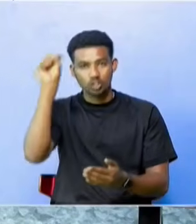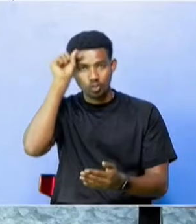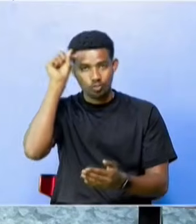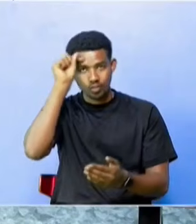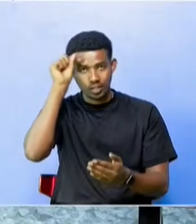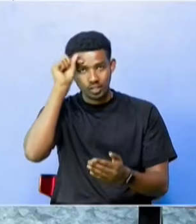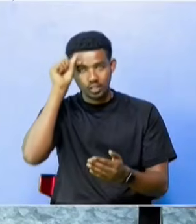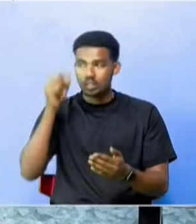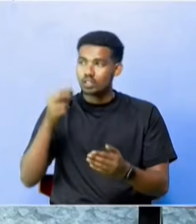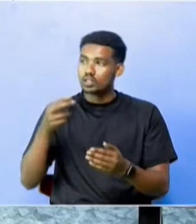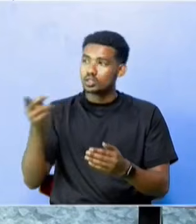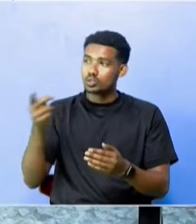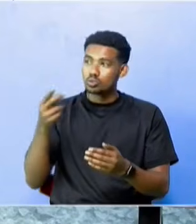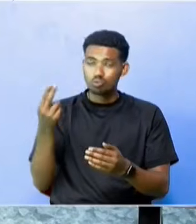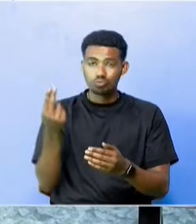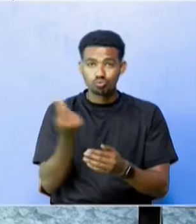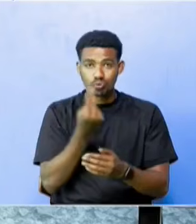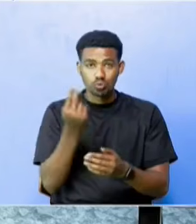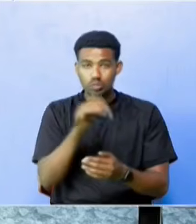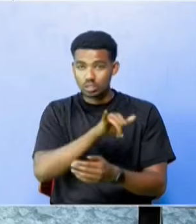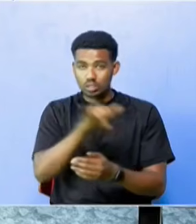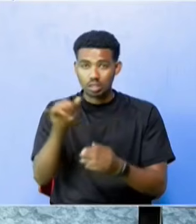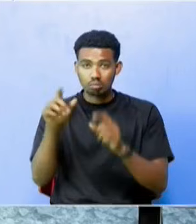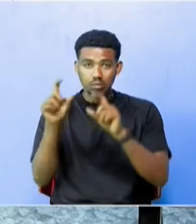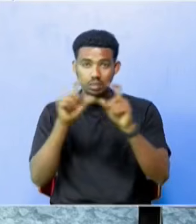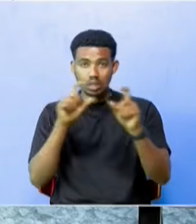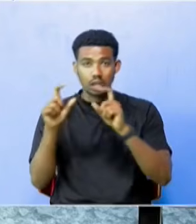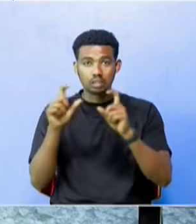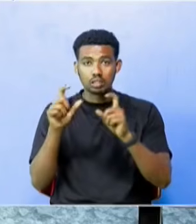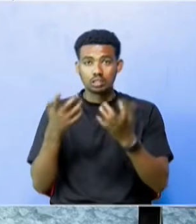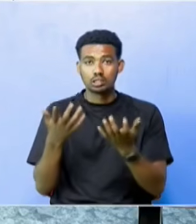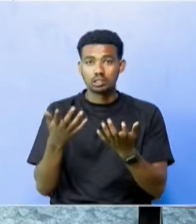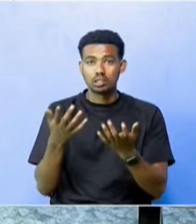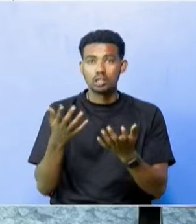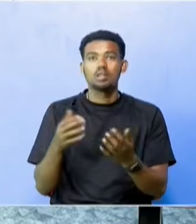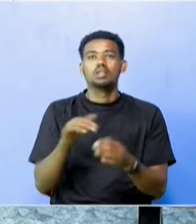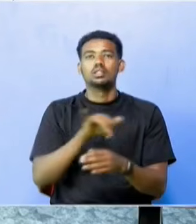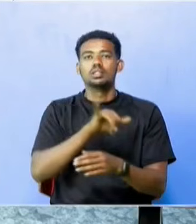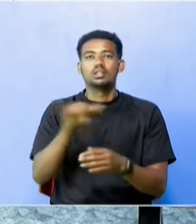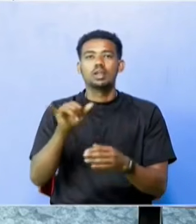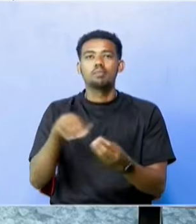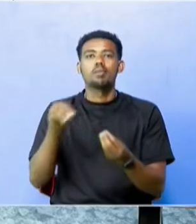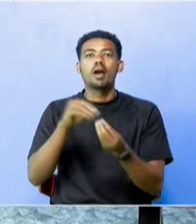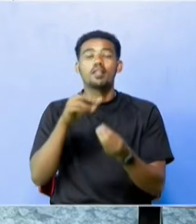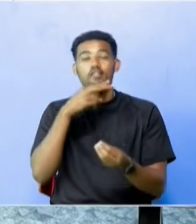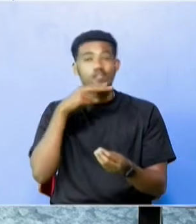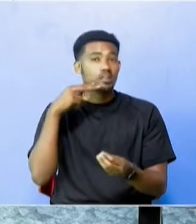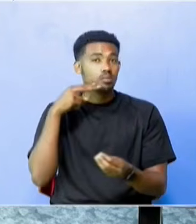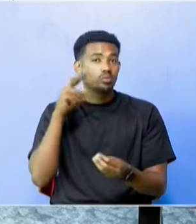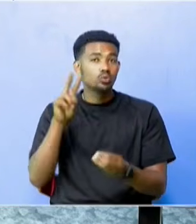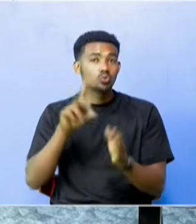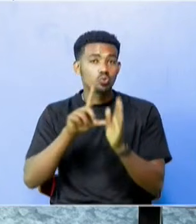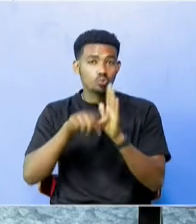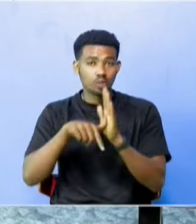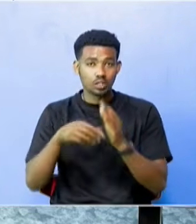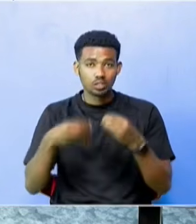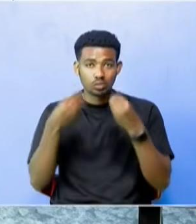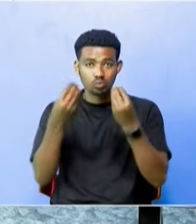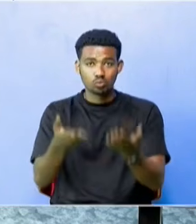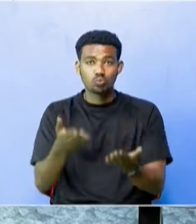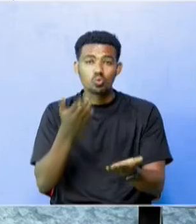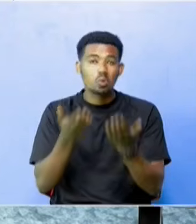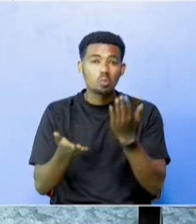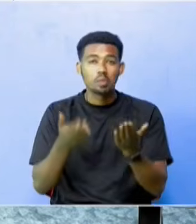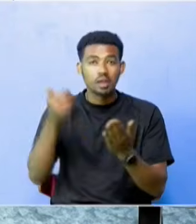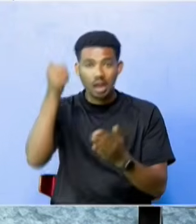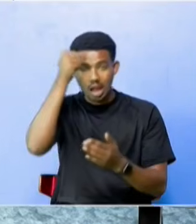you, use this structure, same structure, all right? And the same adverb. Let me give you 2 minutes to compare